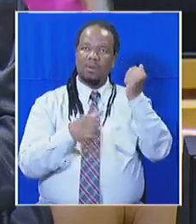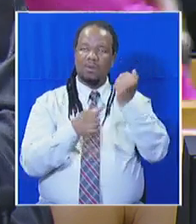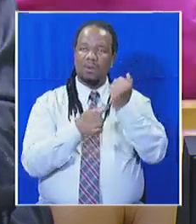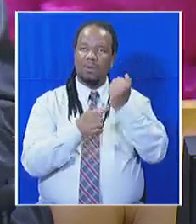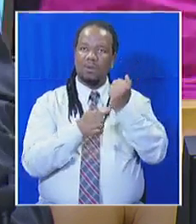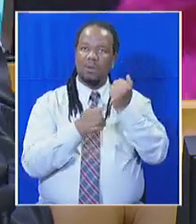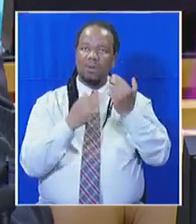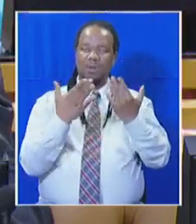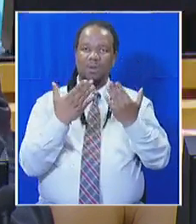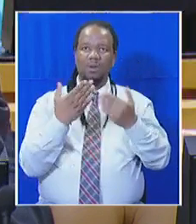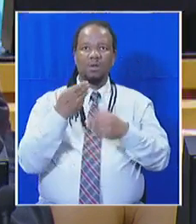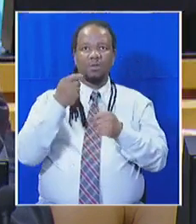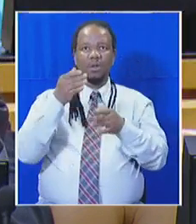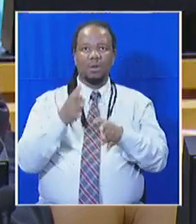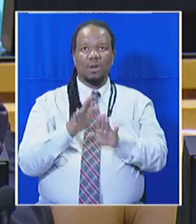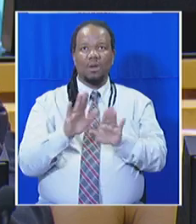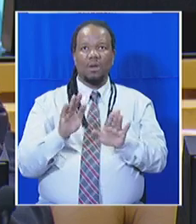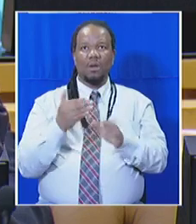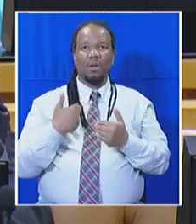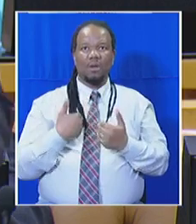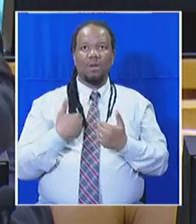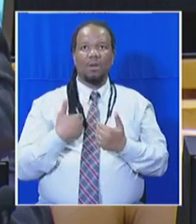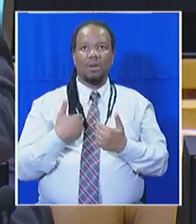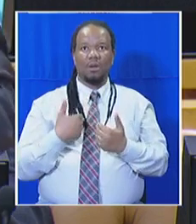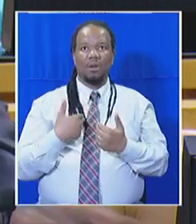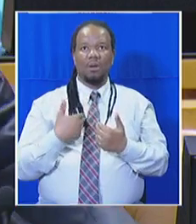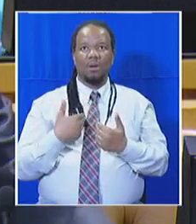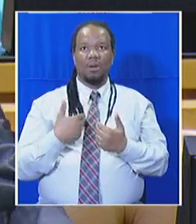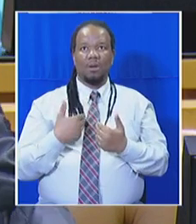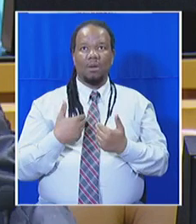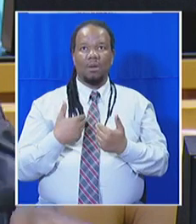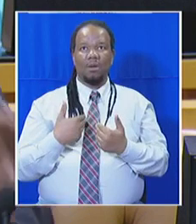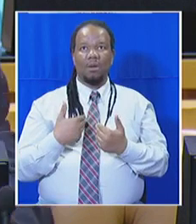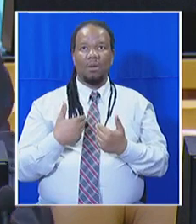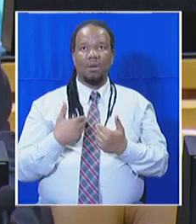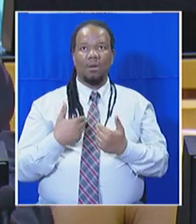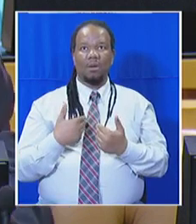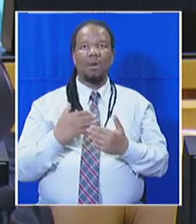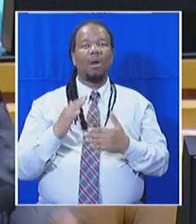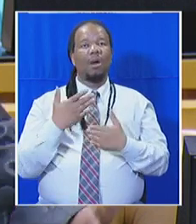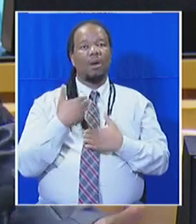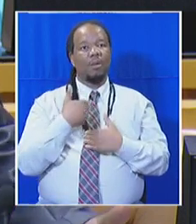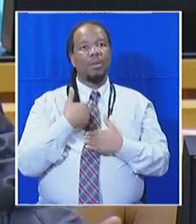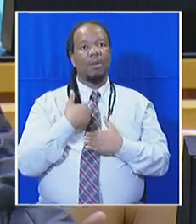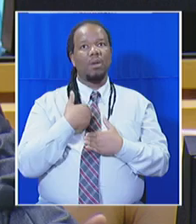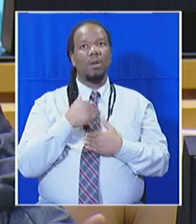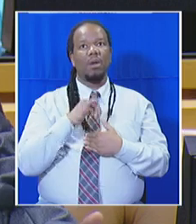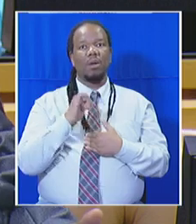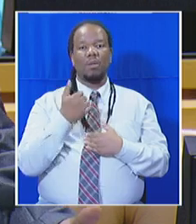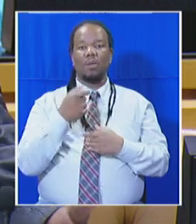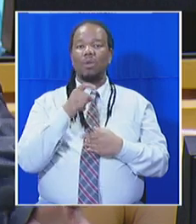I am assuming that you are passing the point. I gladly withdrew use of the